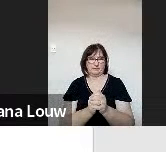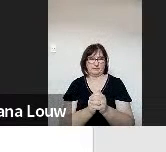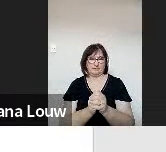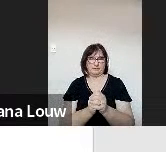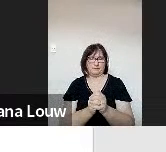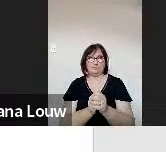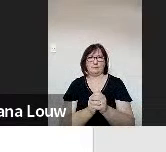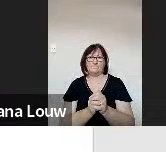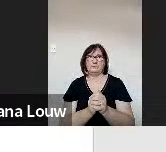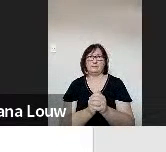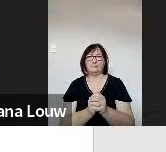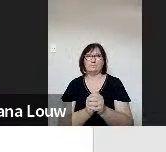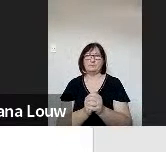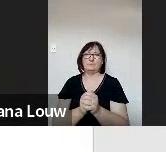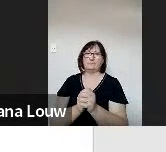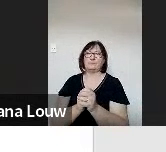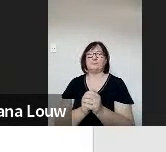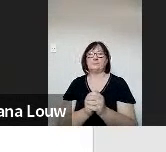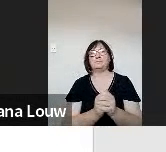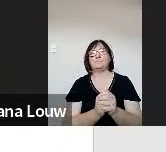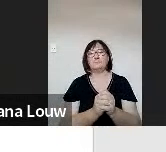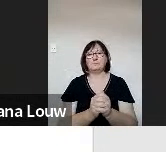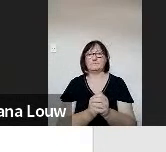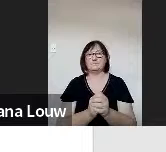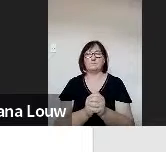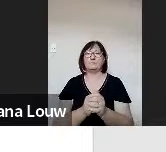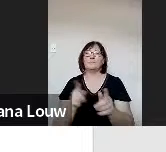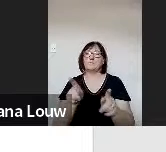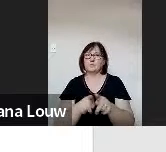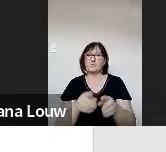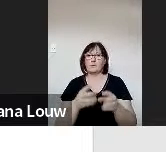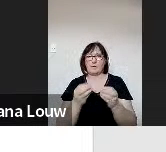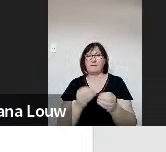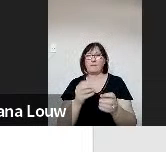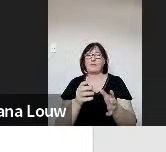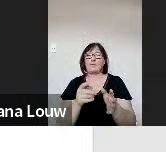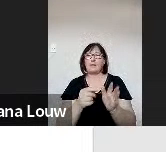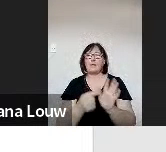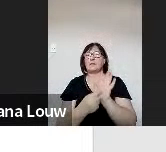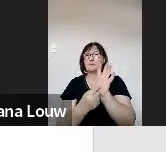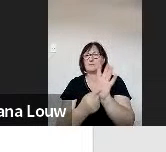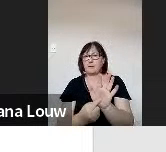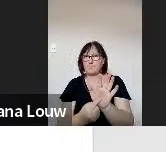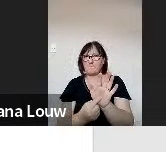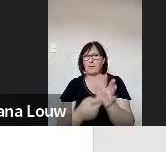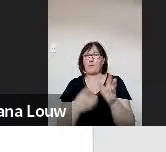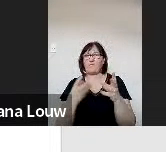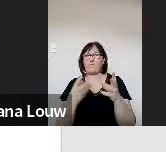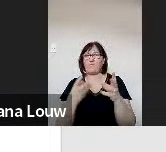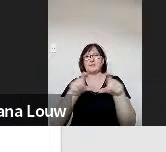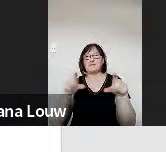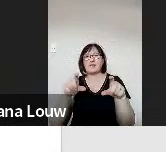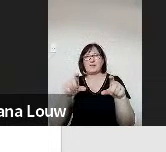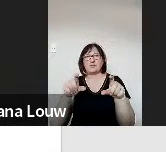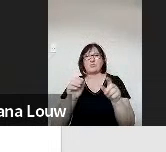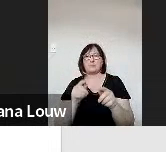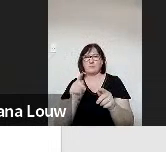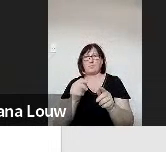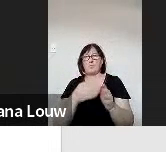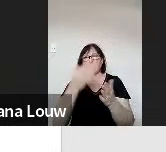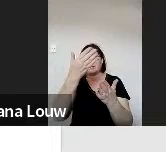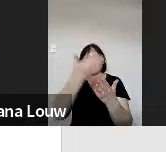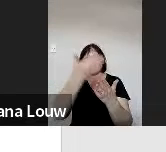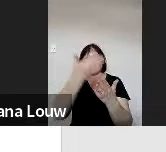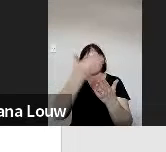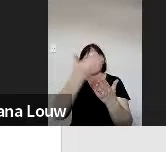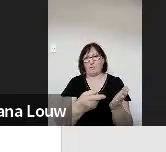considered. And there are examples of sections and chapters on the slide.